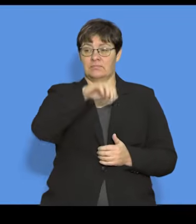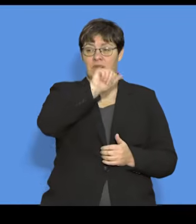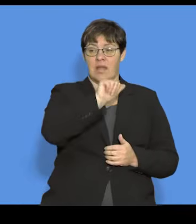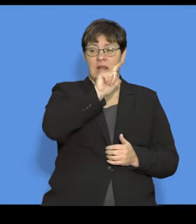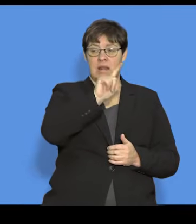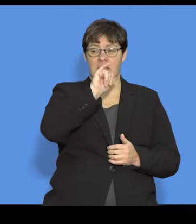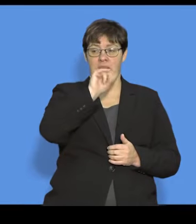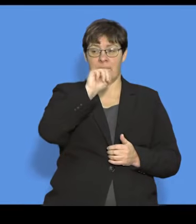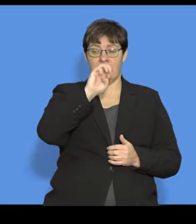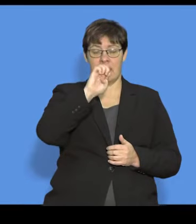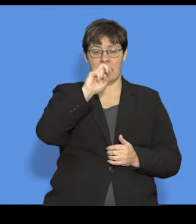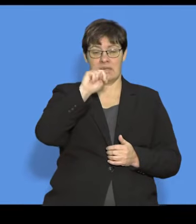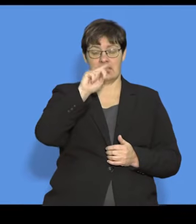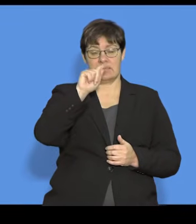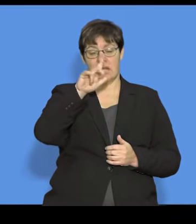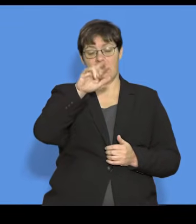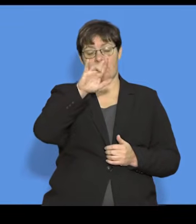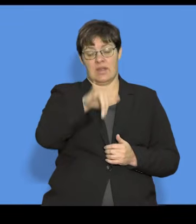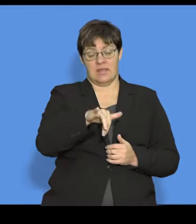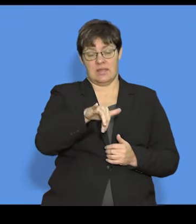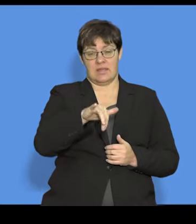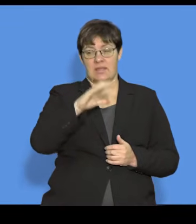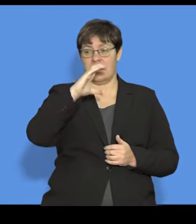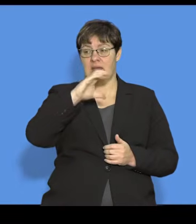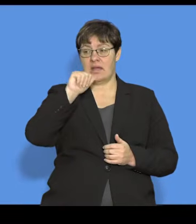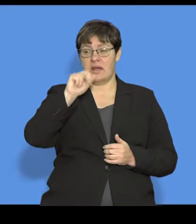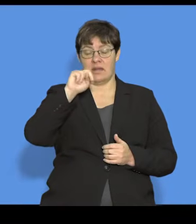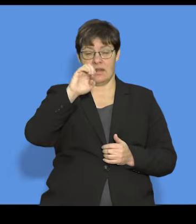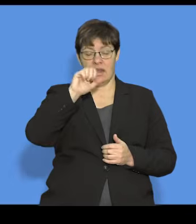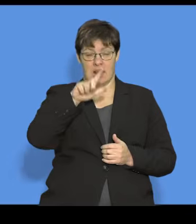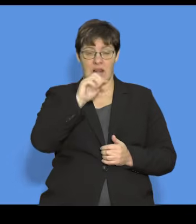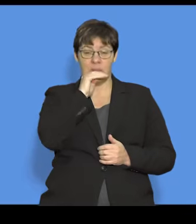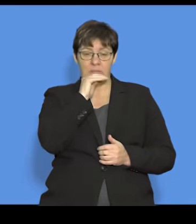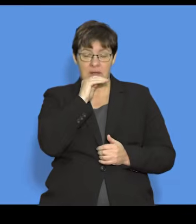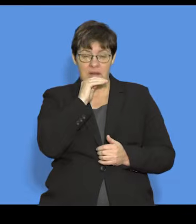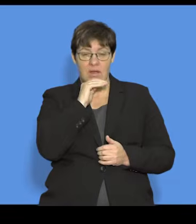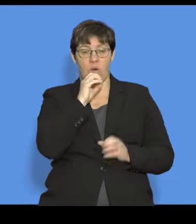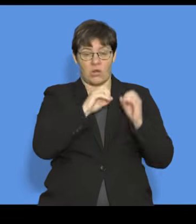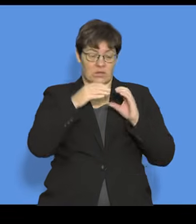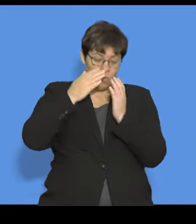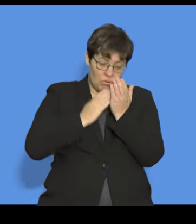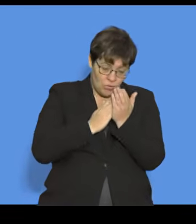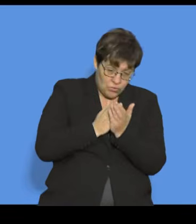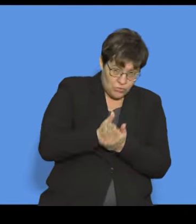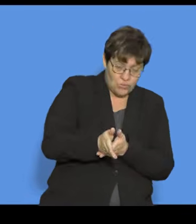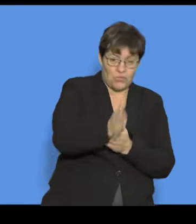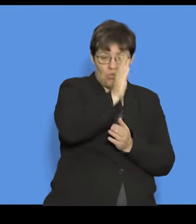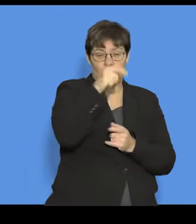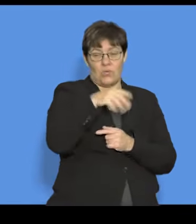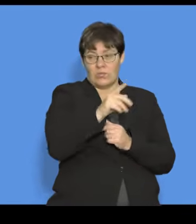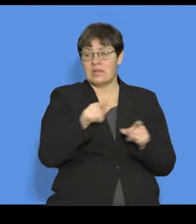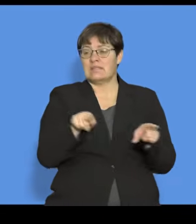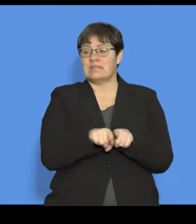alimentary canal, which is consisting of basically organs through which food will pass through.